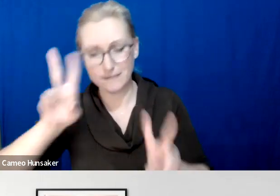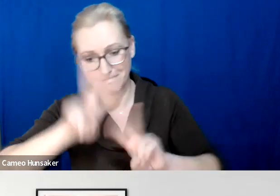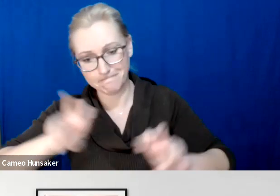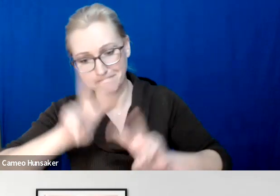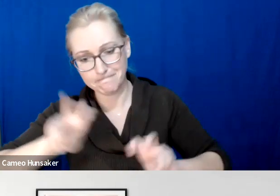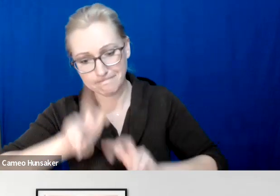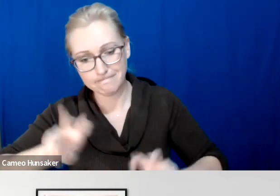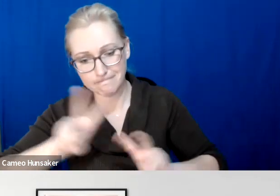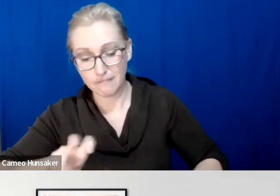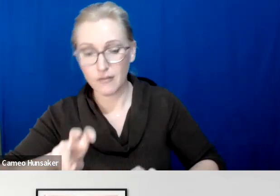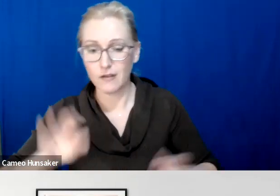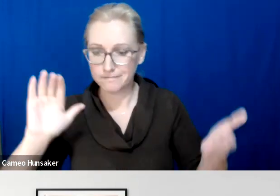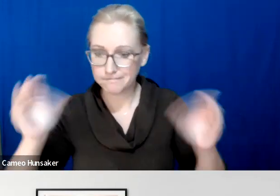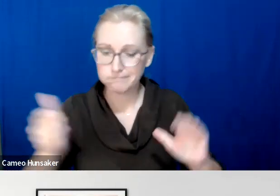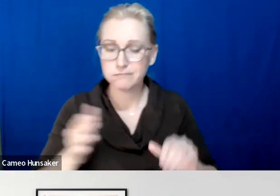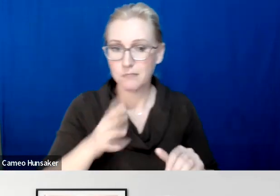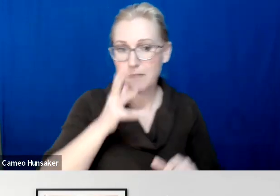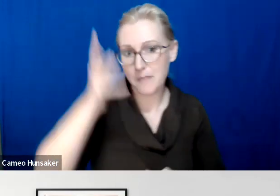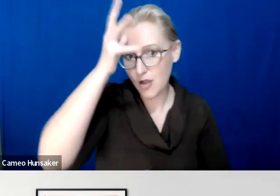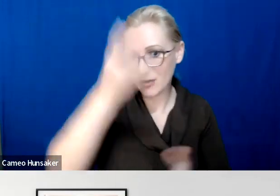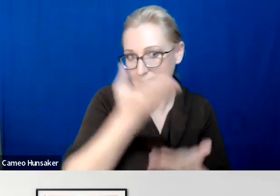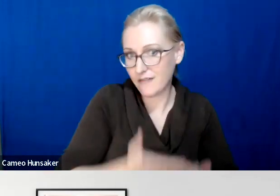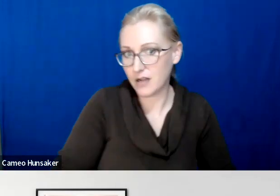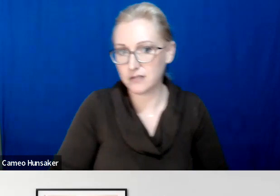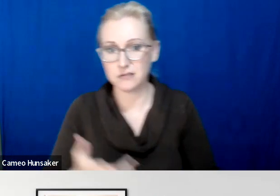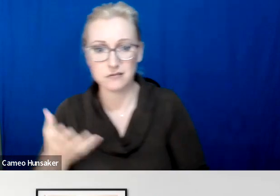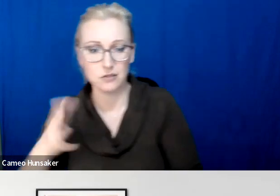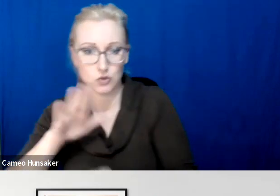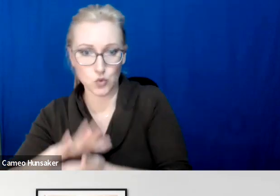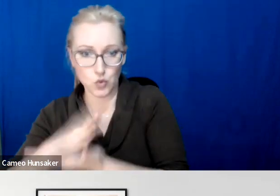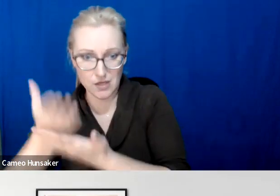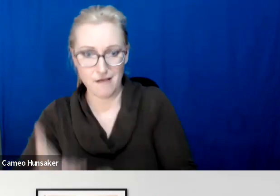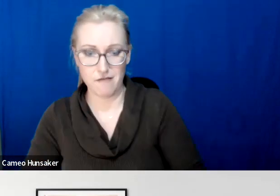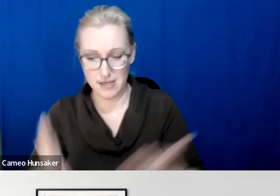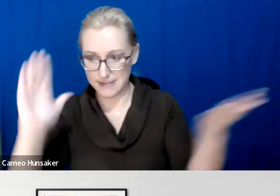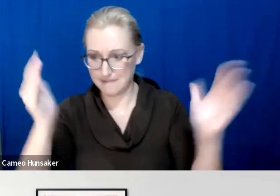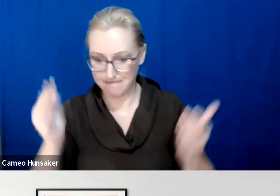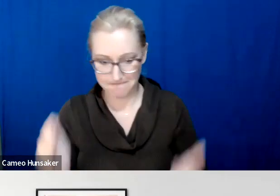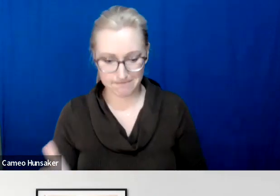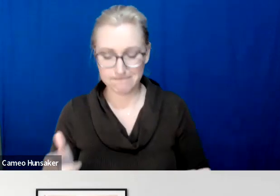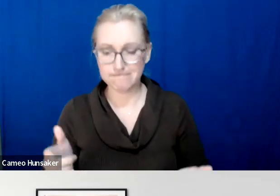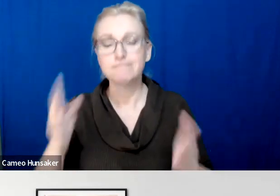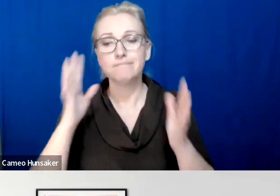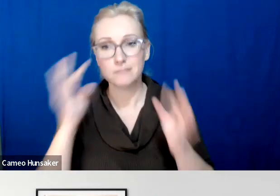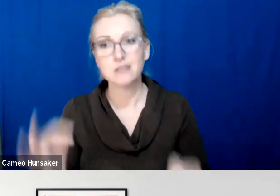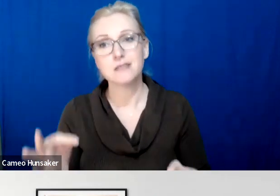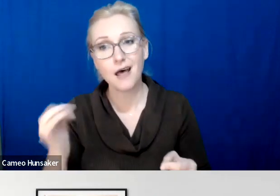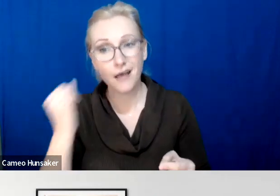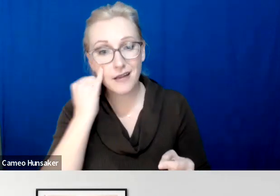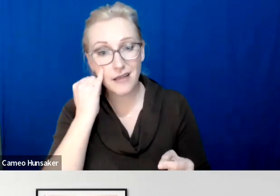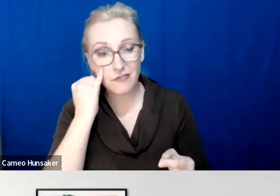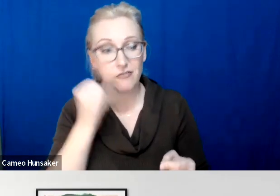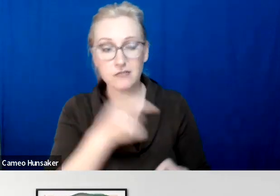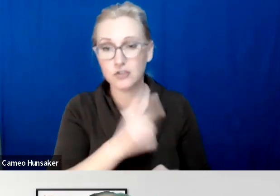provide and the evidence that the school might provide to make a decision about whether the child is getting that